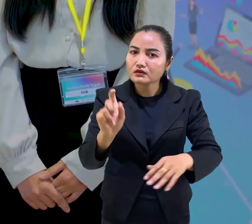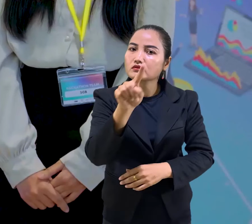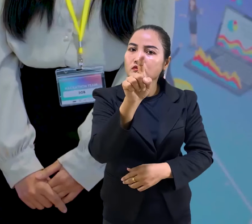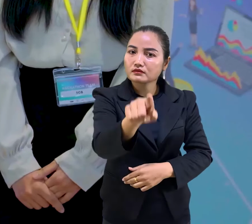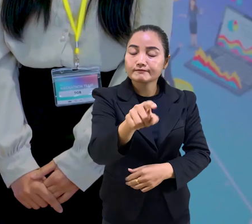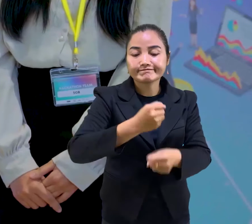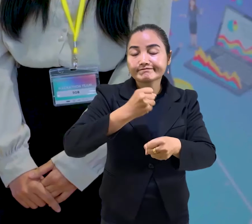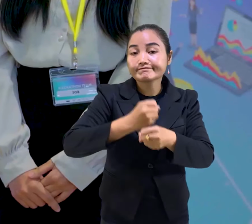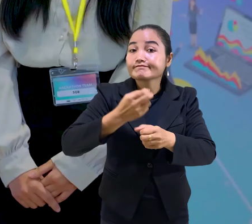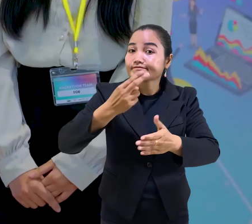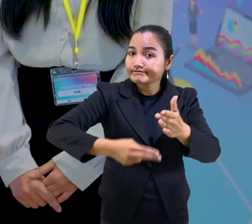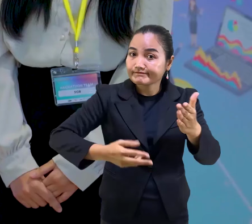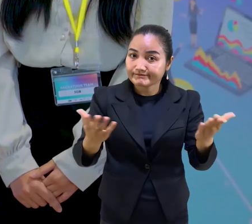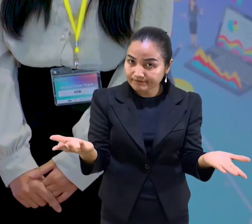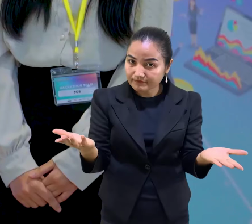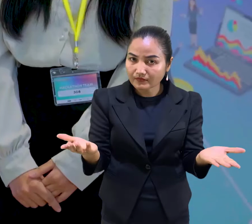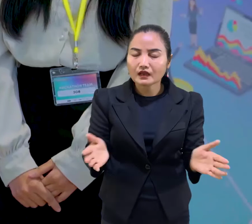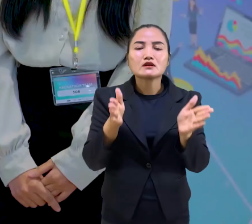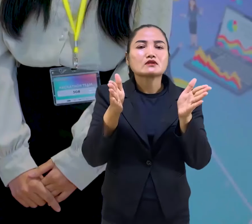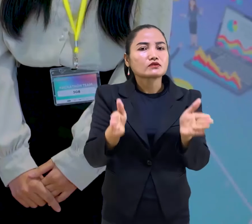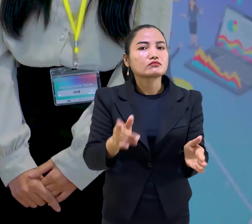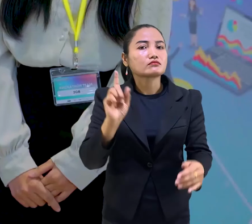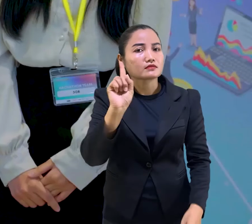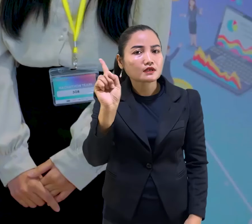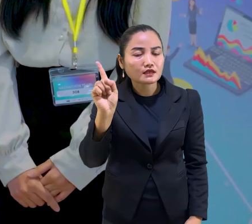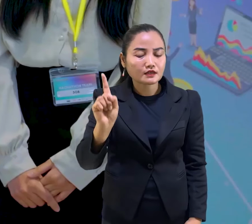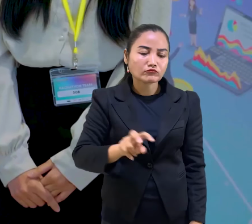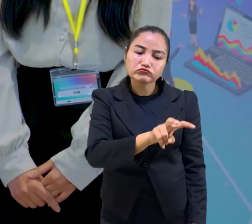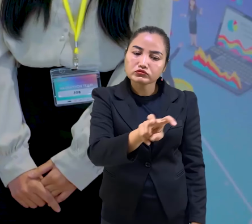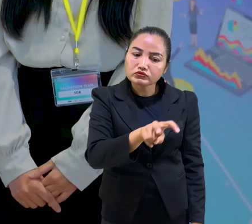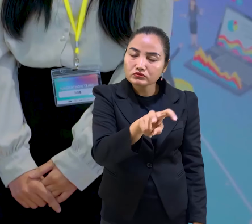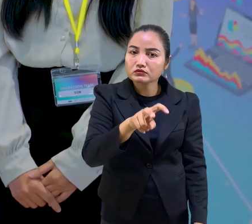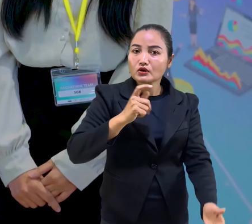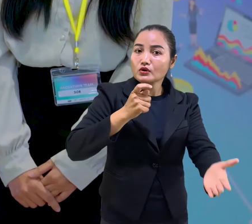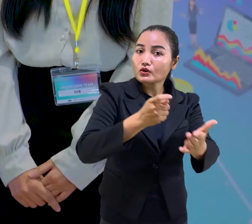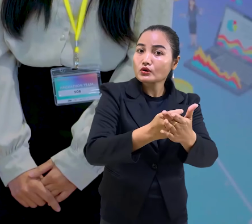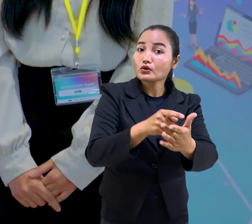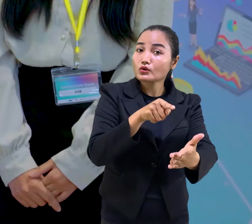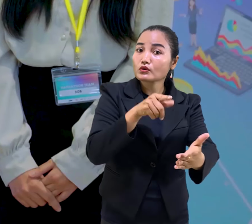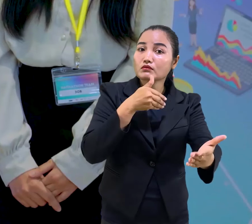presentation, I would like to know more about the after,